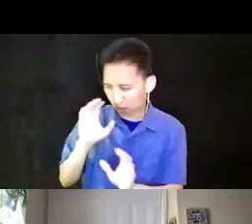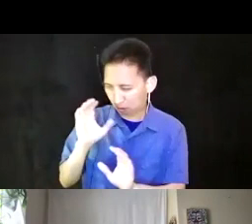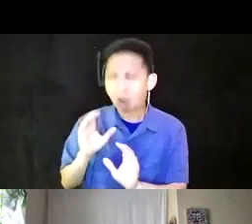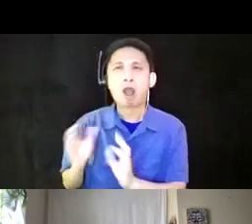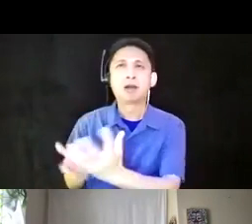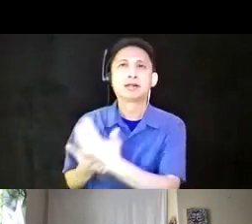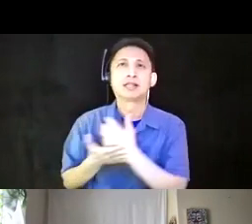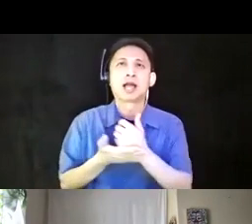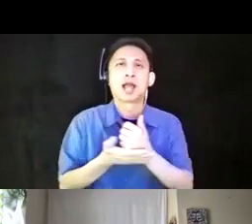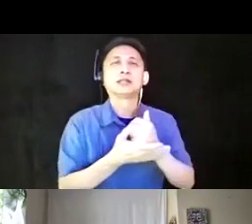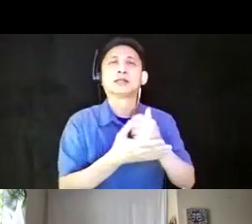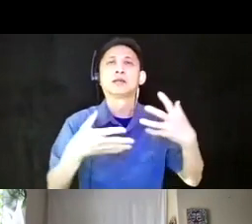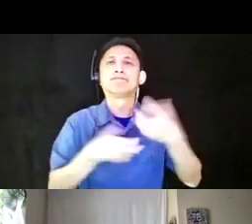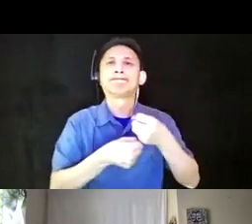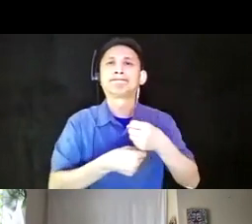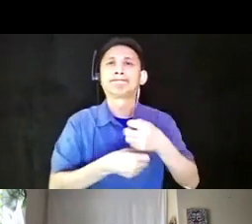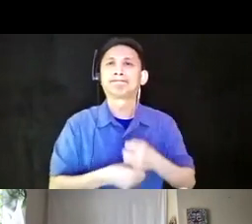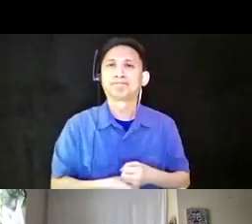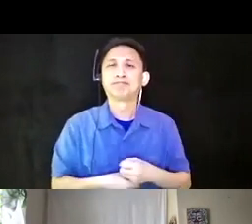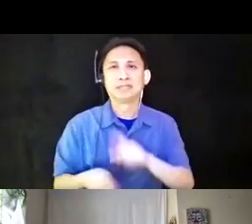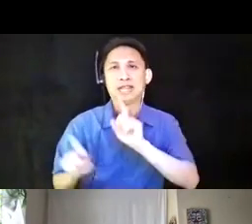answer any of your questions.